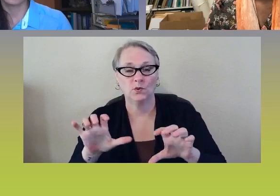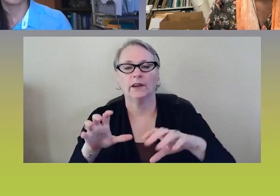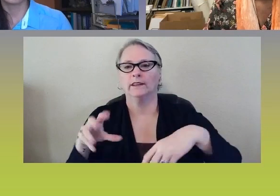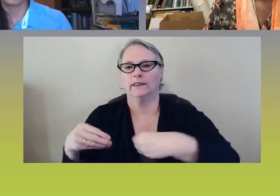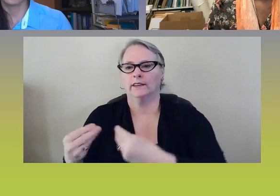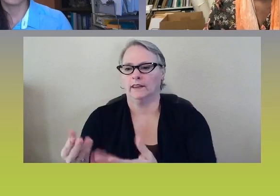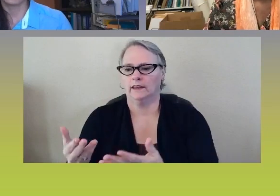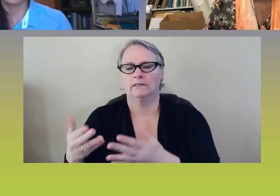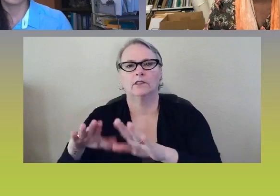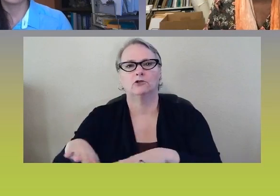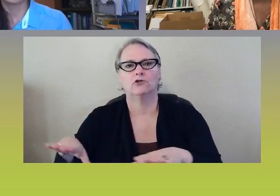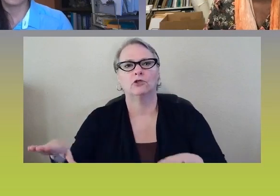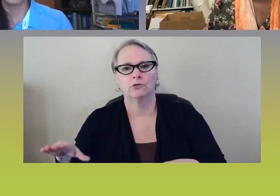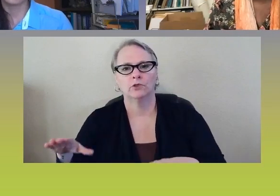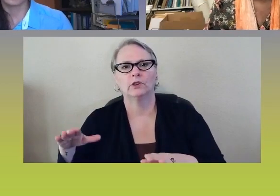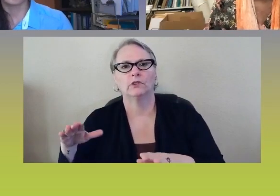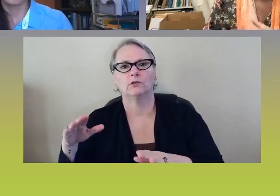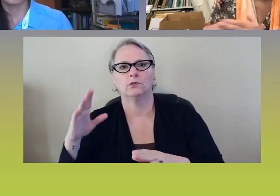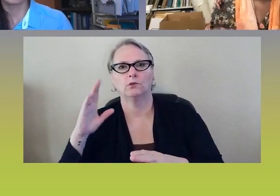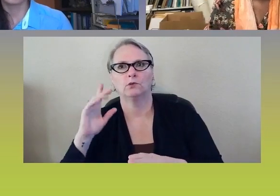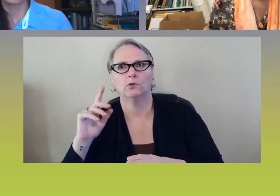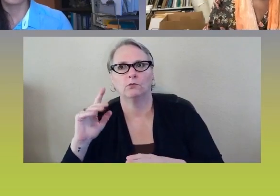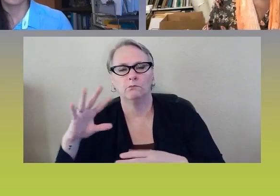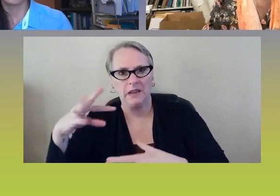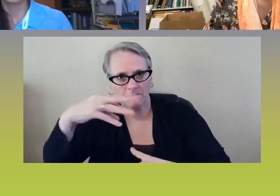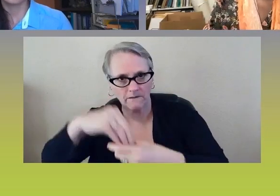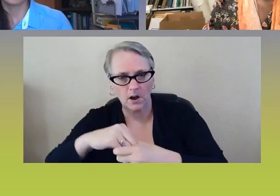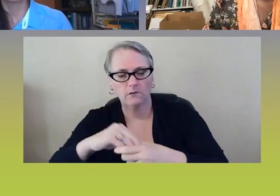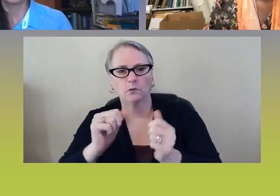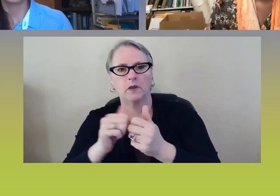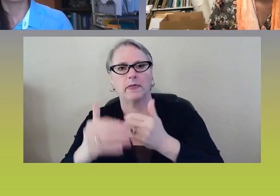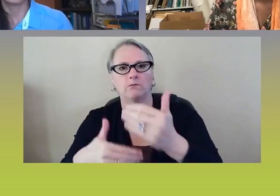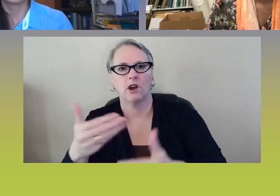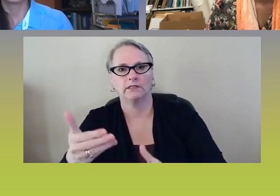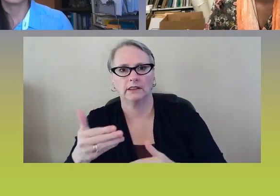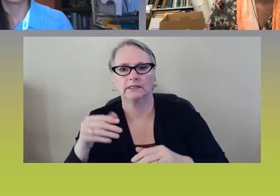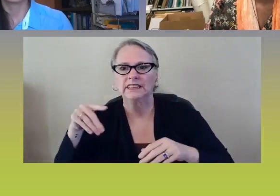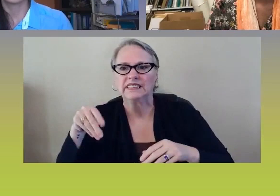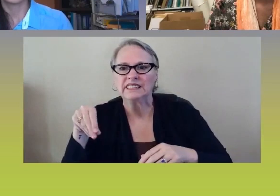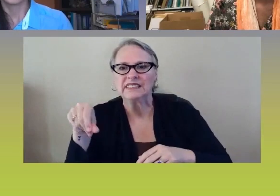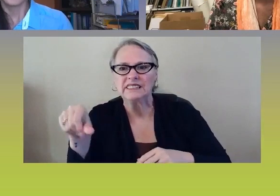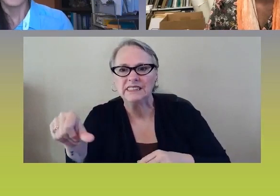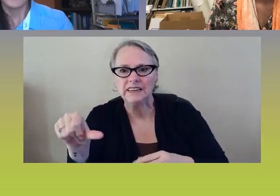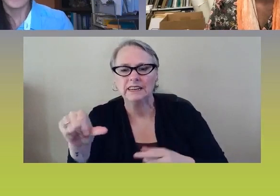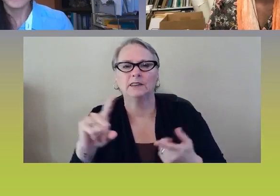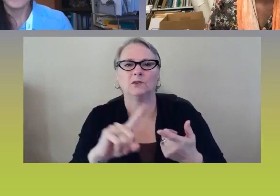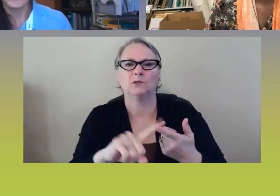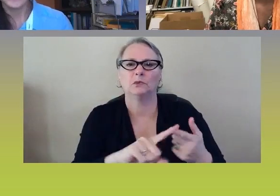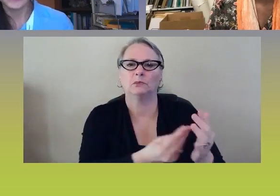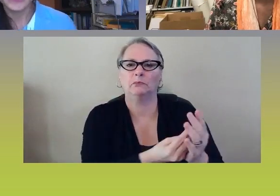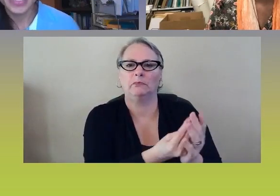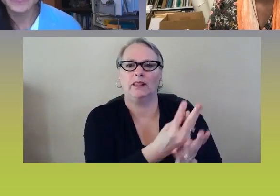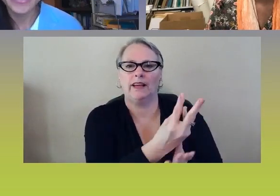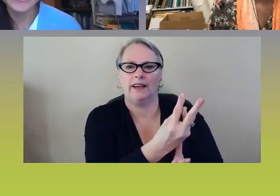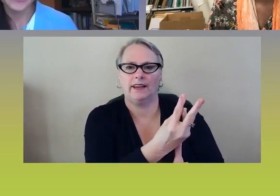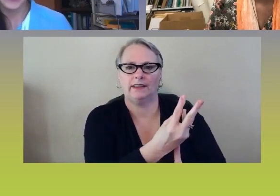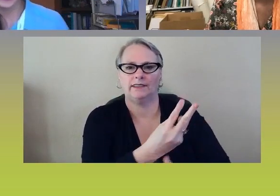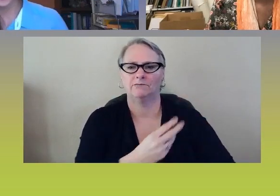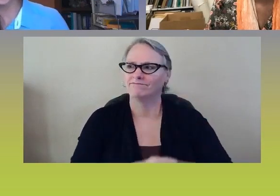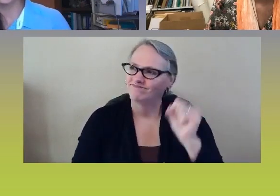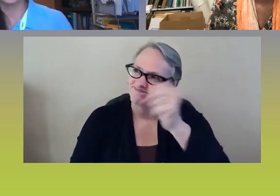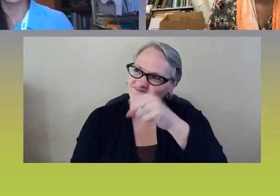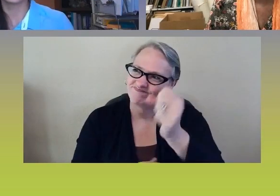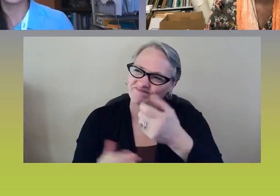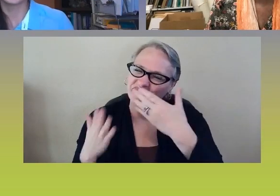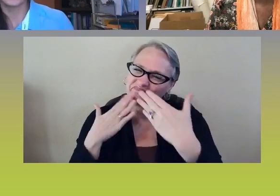in touch with the process, I would say, from the seed to the plant. Yeah, thank you. That's